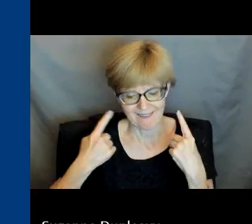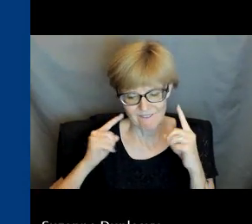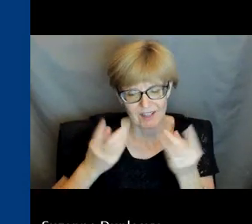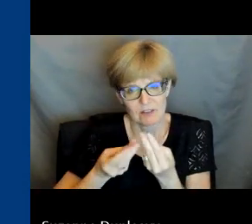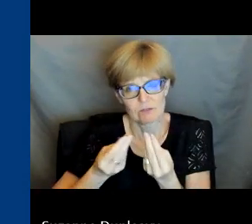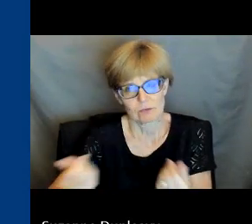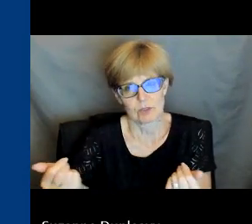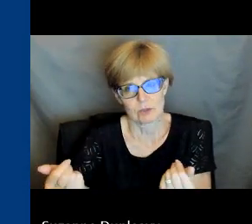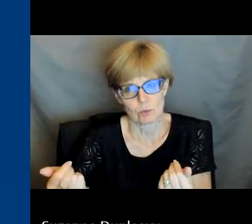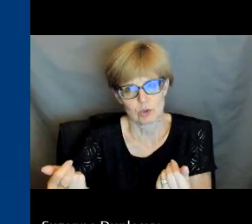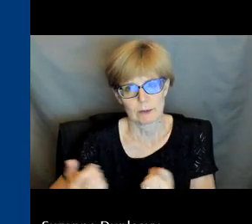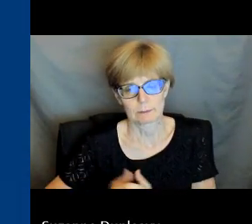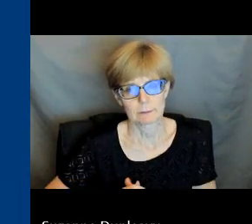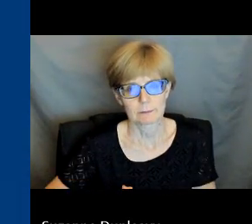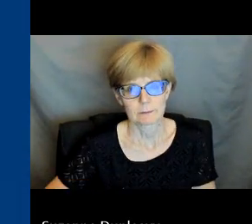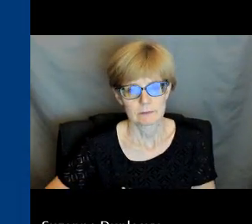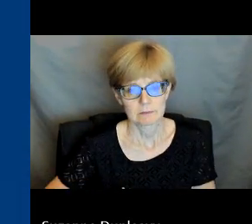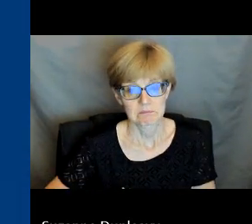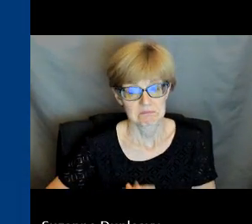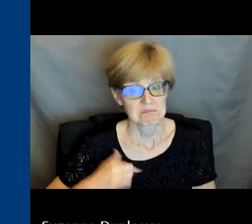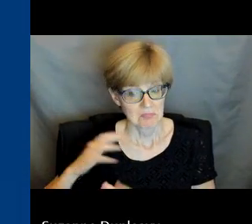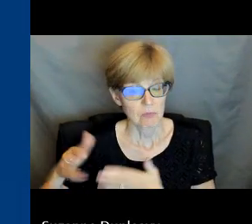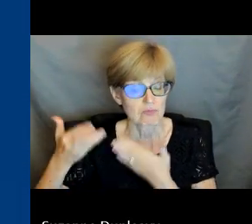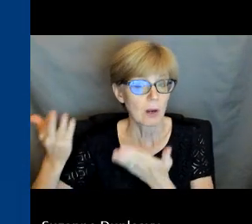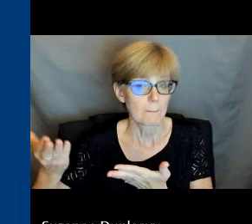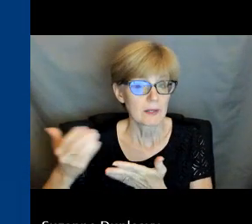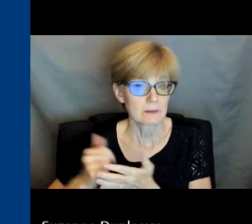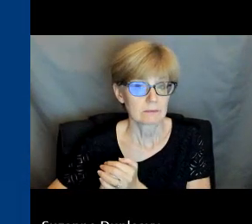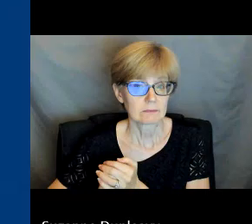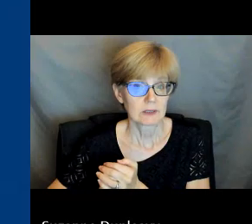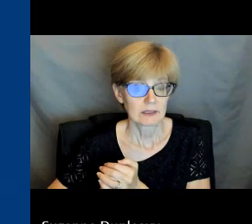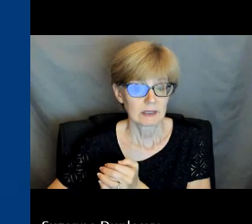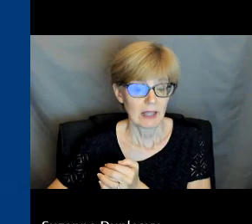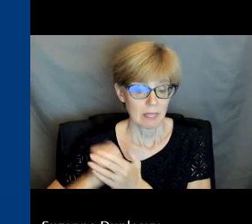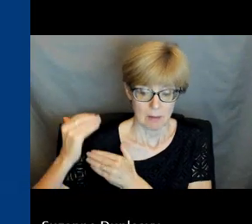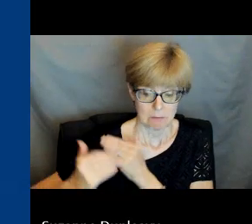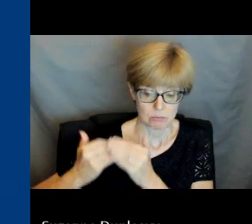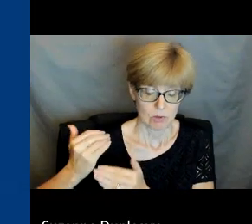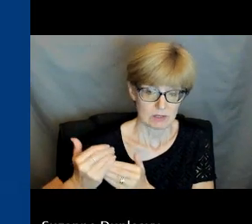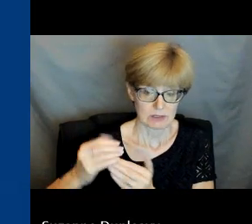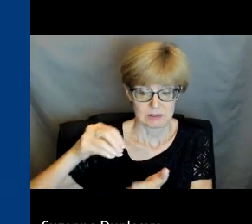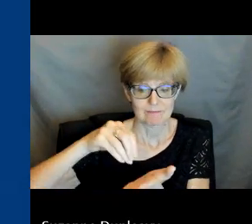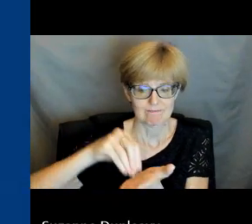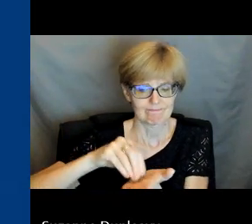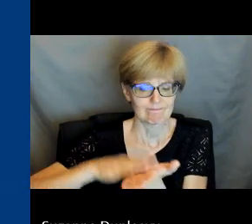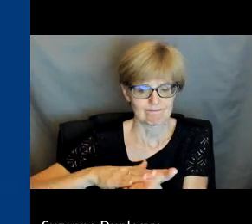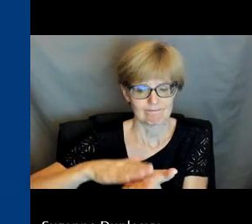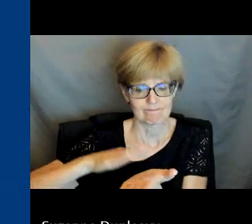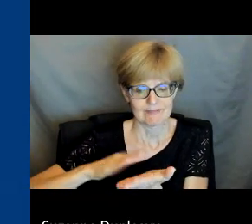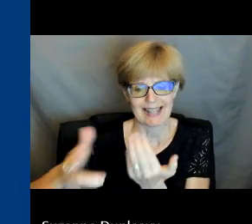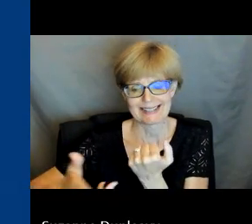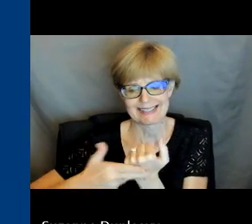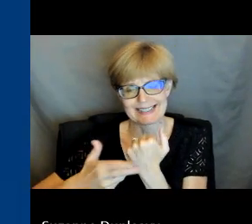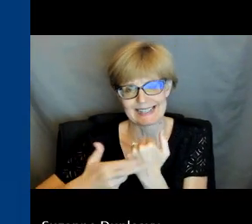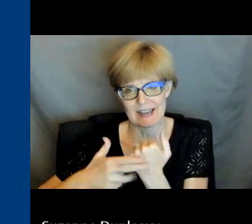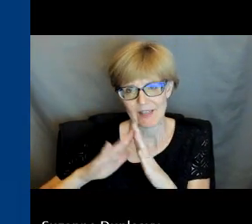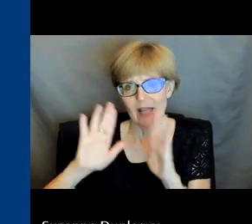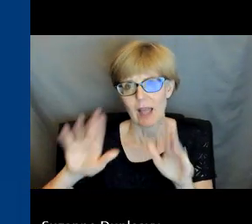resolution. I highly recommend that this process is fully documented and saved in the housing provider's